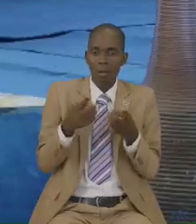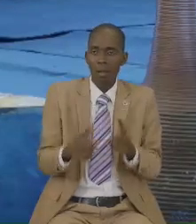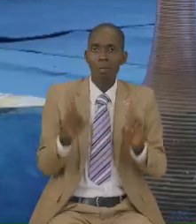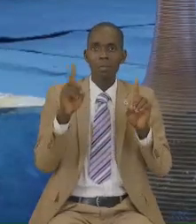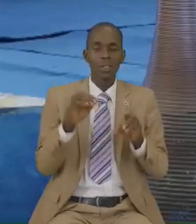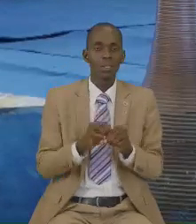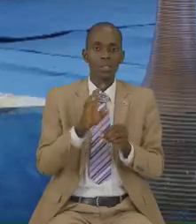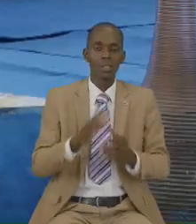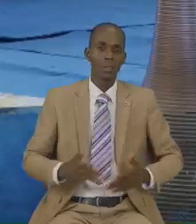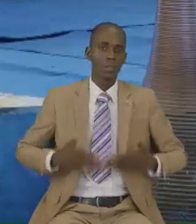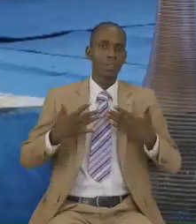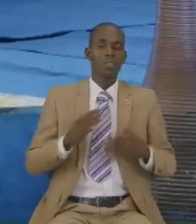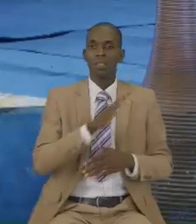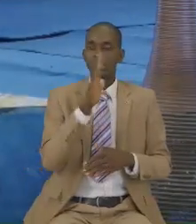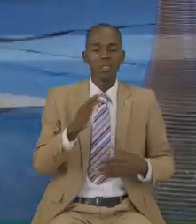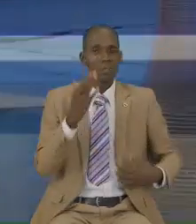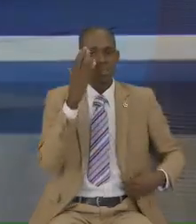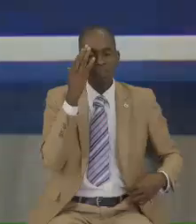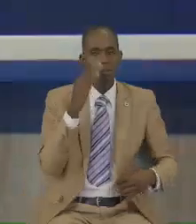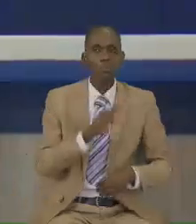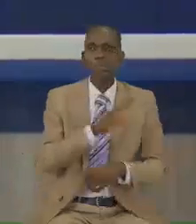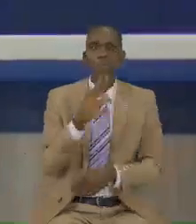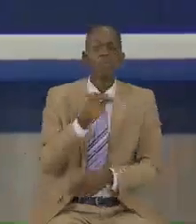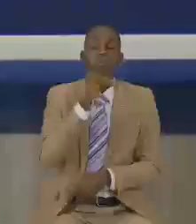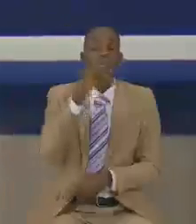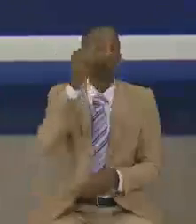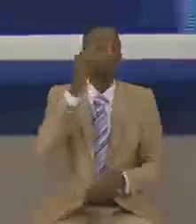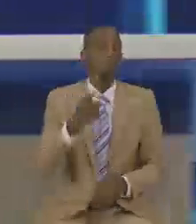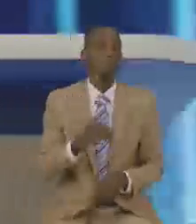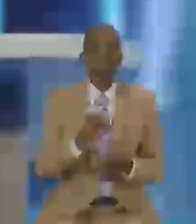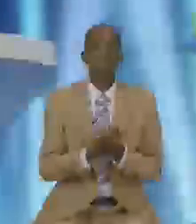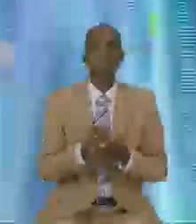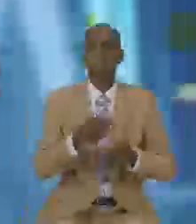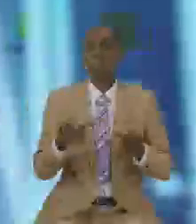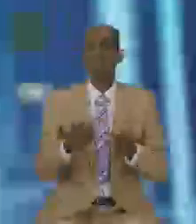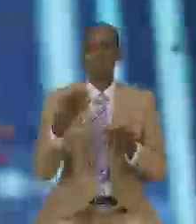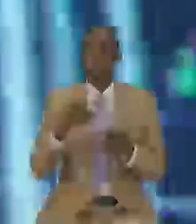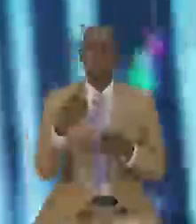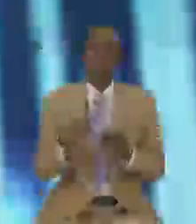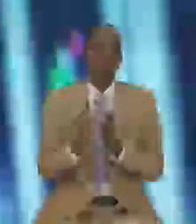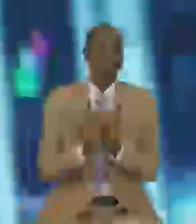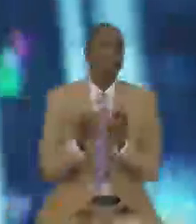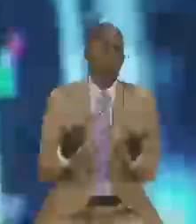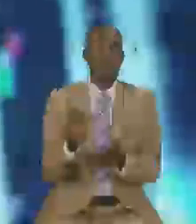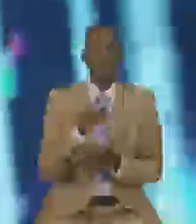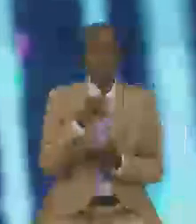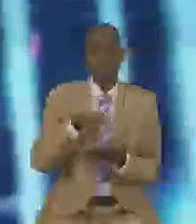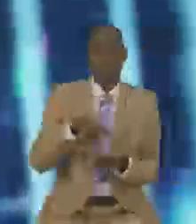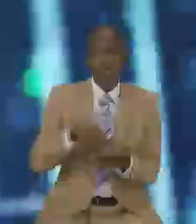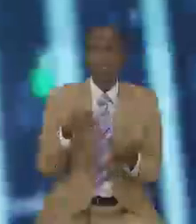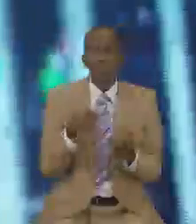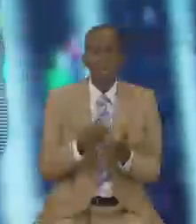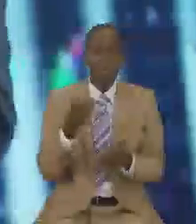his life. He never knew. He didn't even understand. The place of the scripture that he read